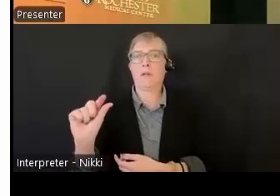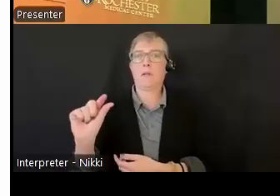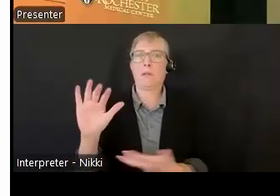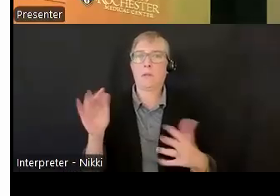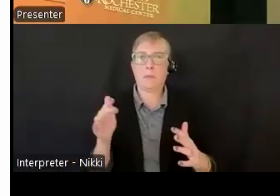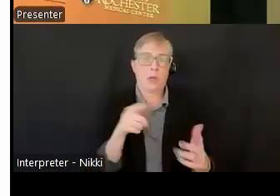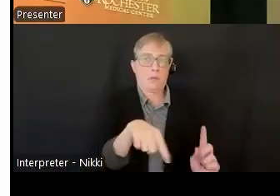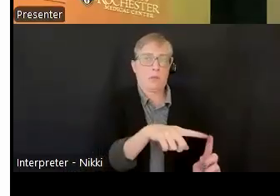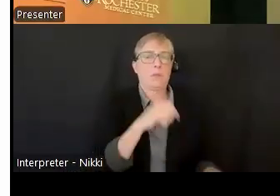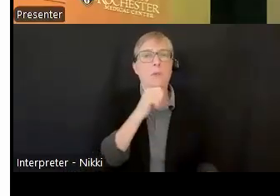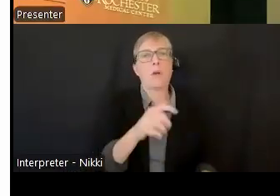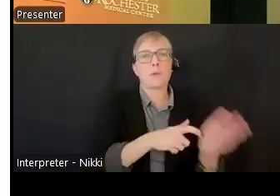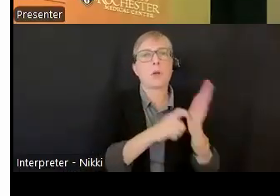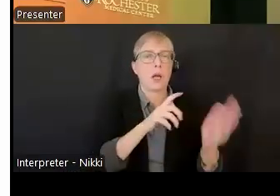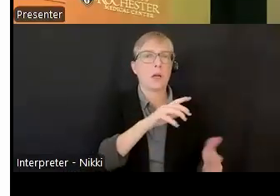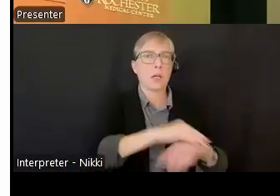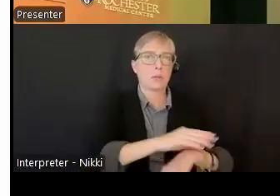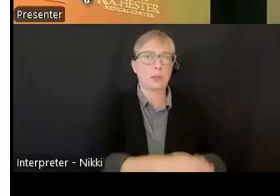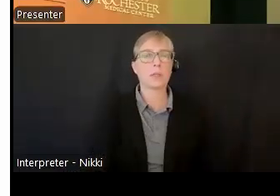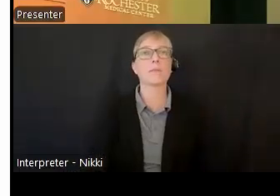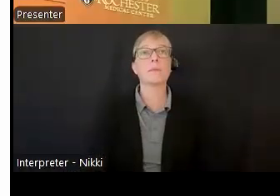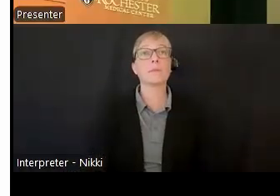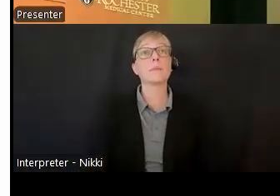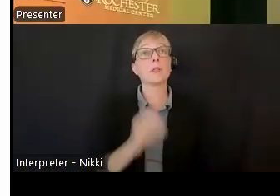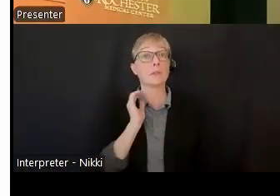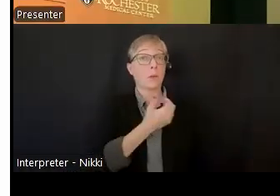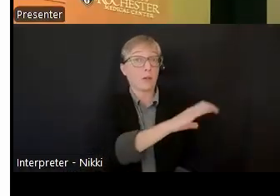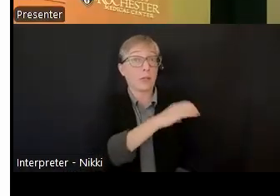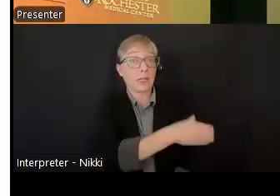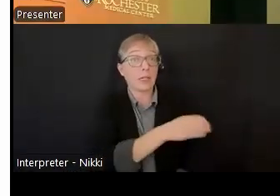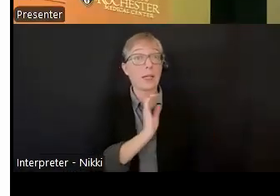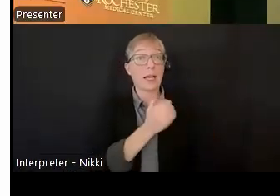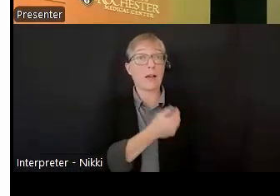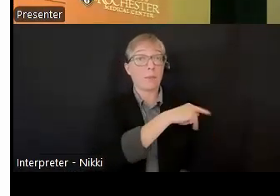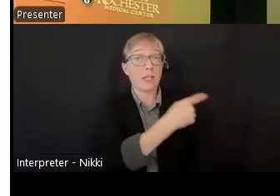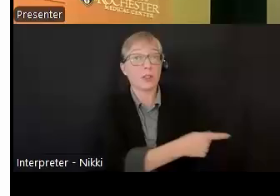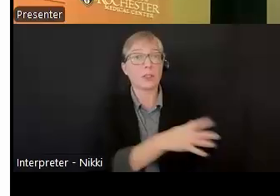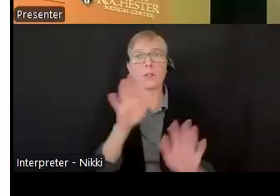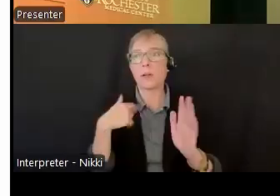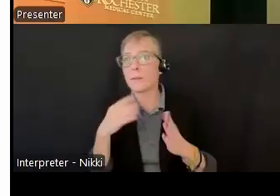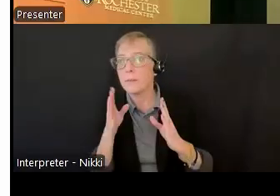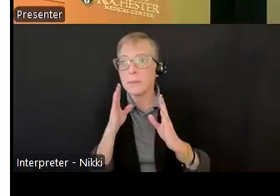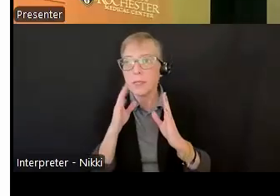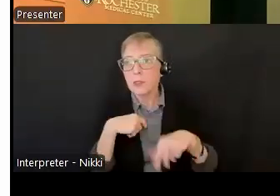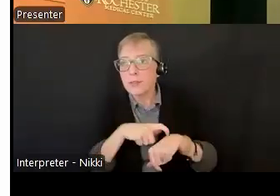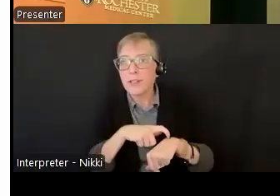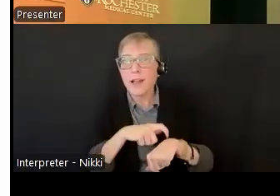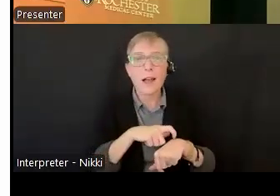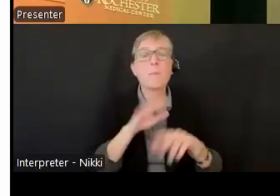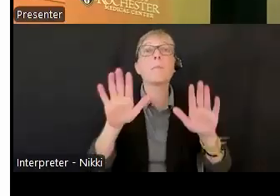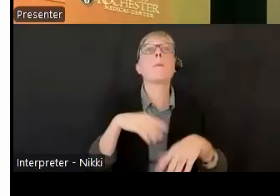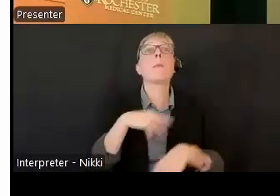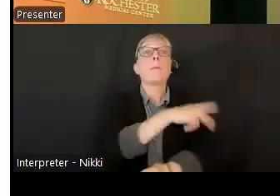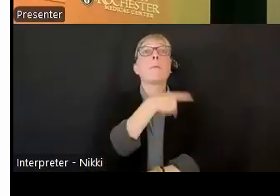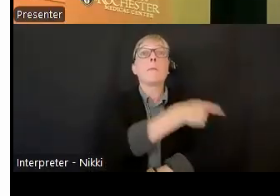What does that mean for our clinic and our patients? I'm mindful because I'm eating into Dr. Philofsky's time. So patients were eligible for more